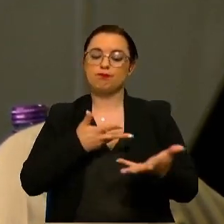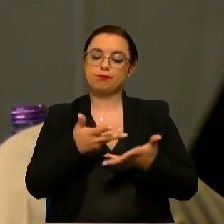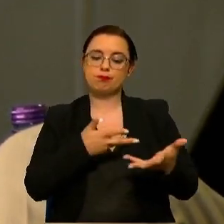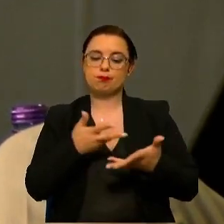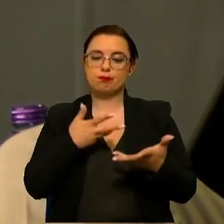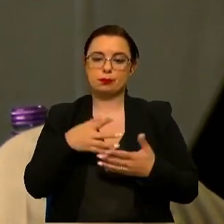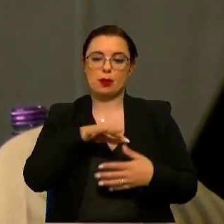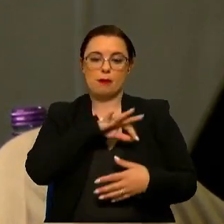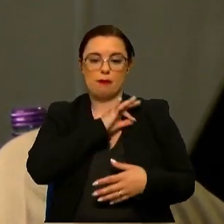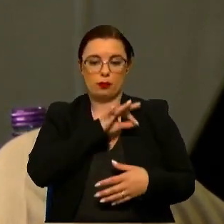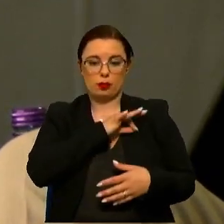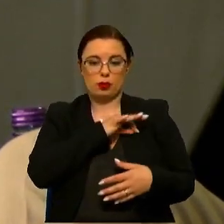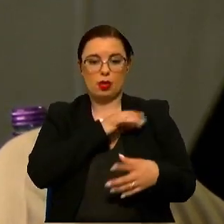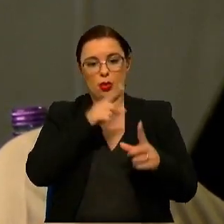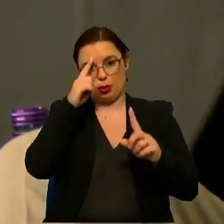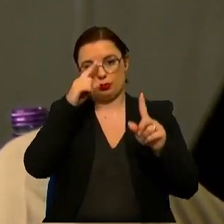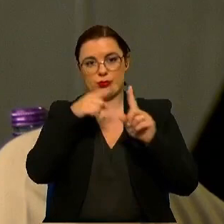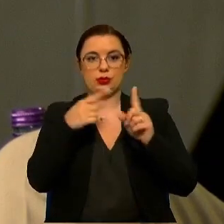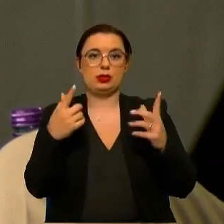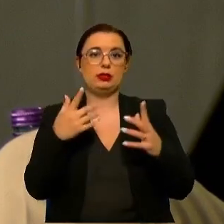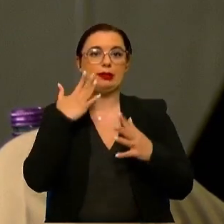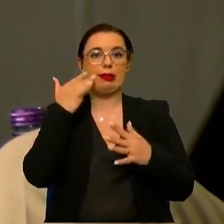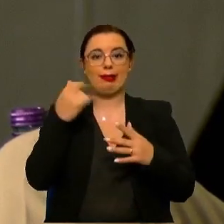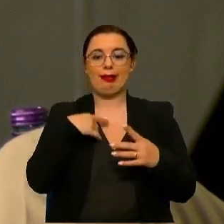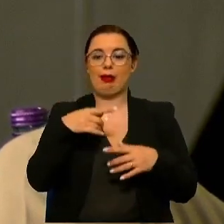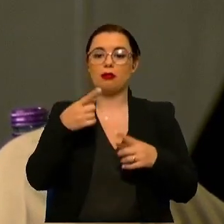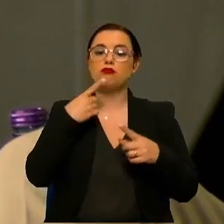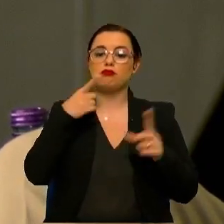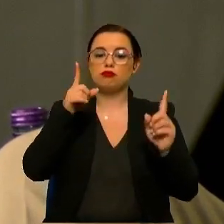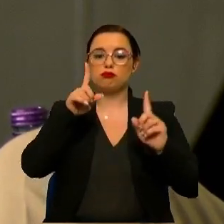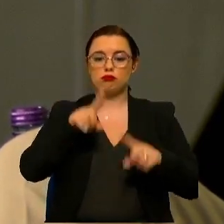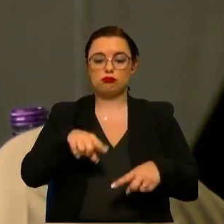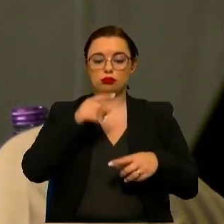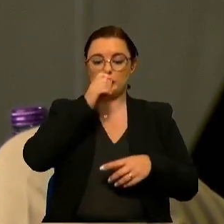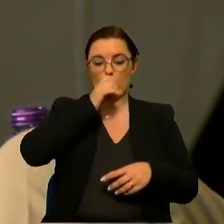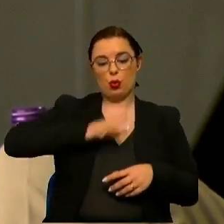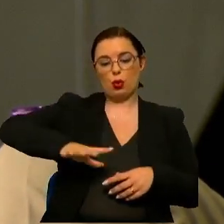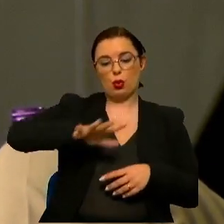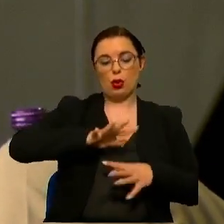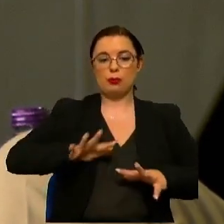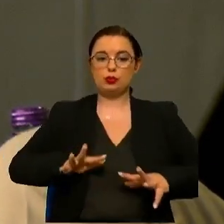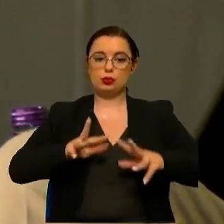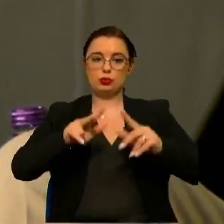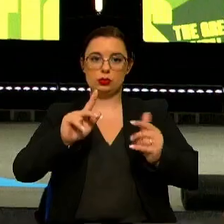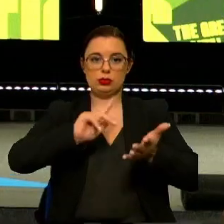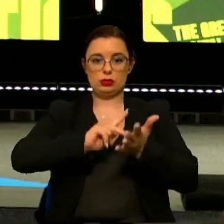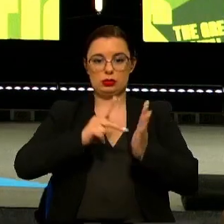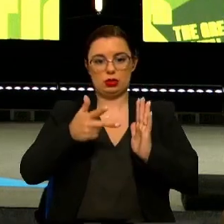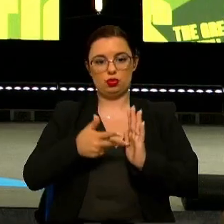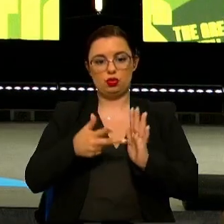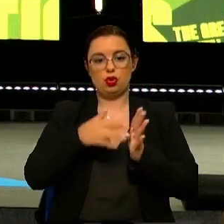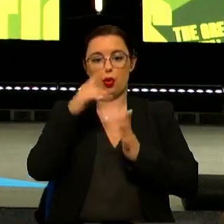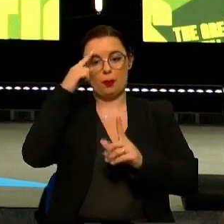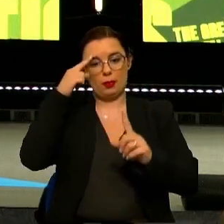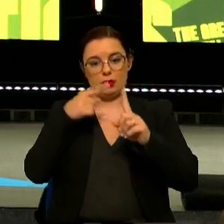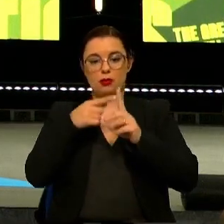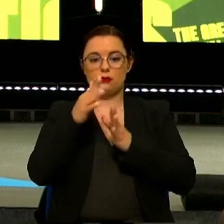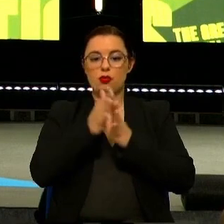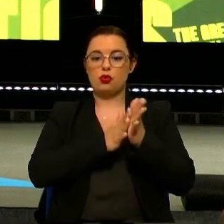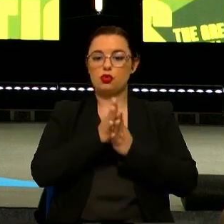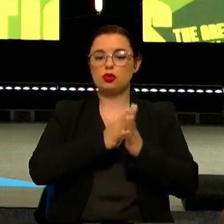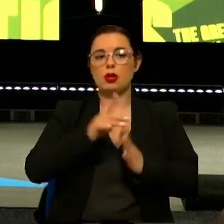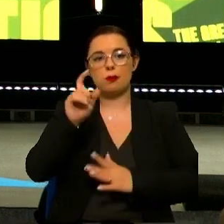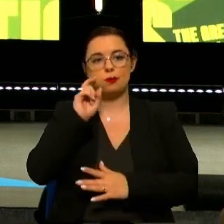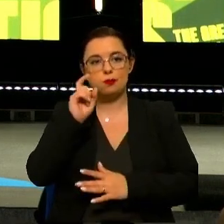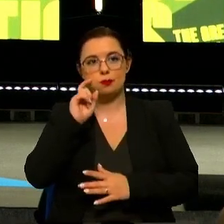The industry that was interacting, and also to put on the ground these technologies to